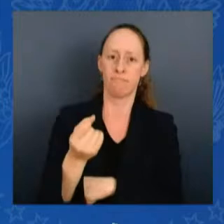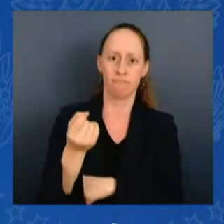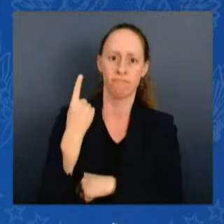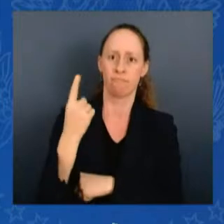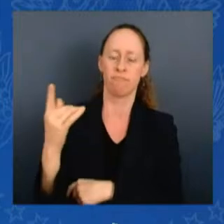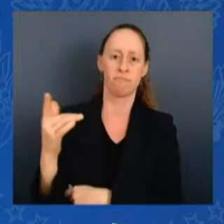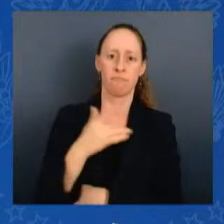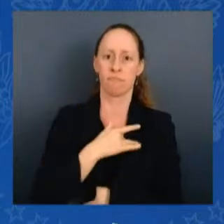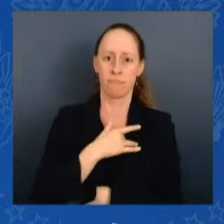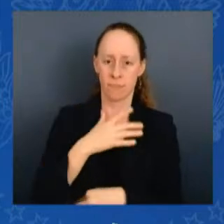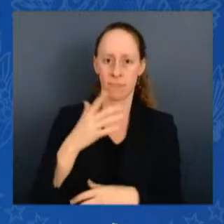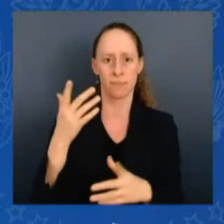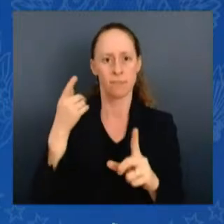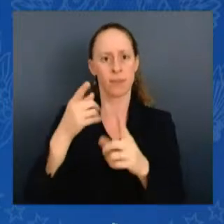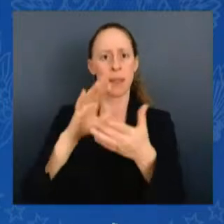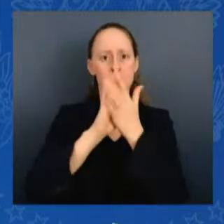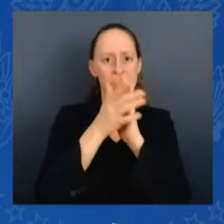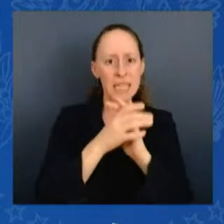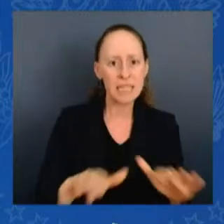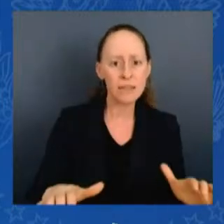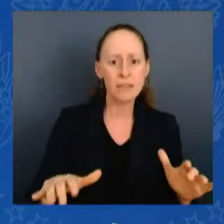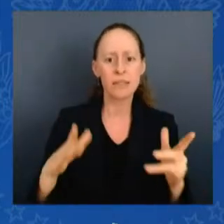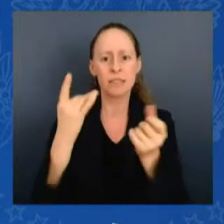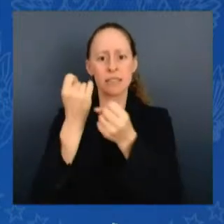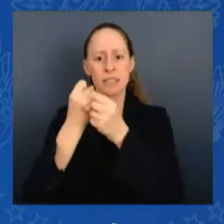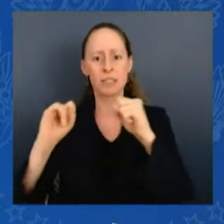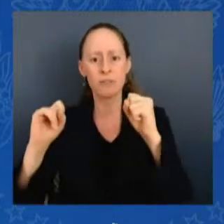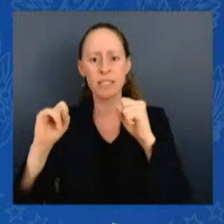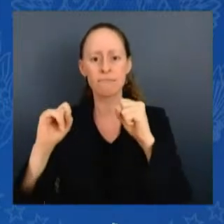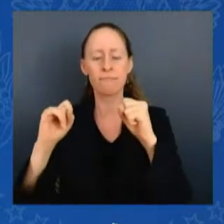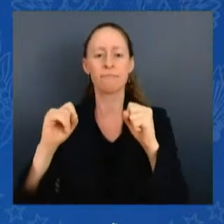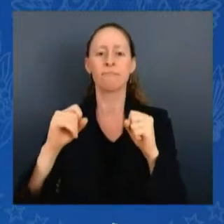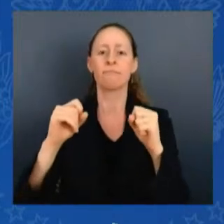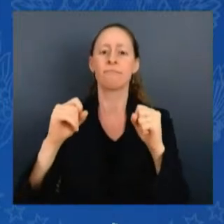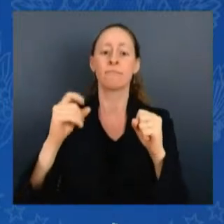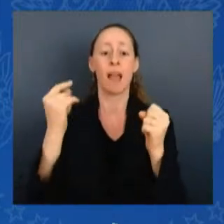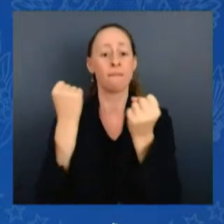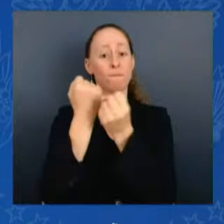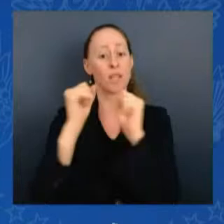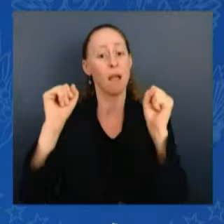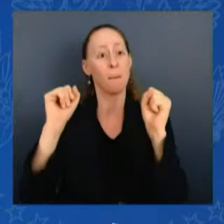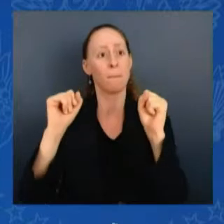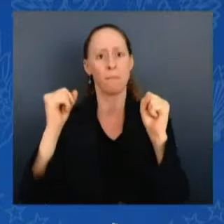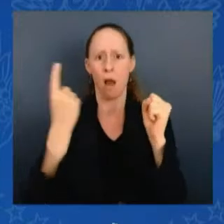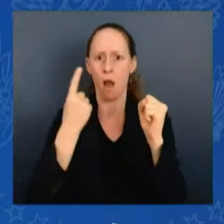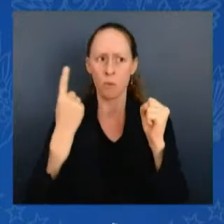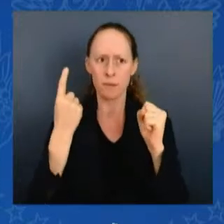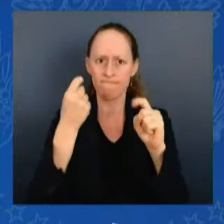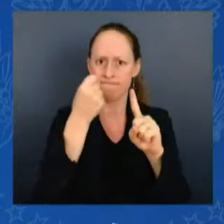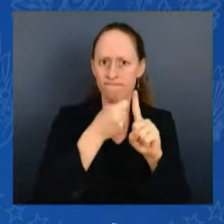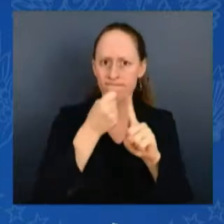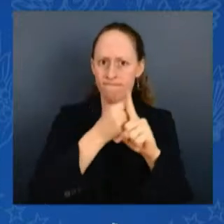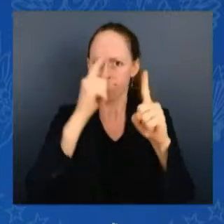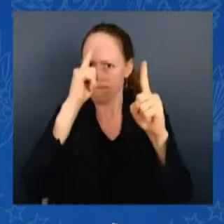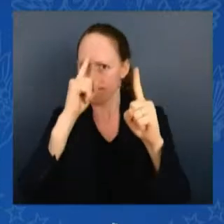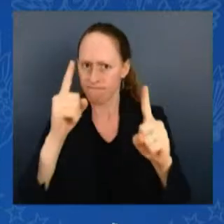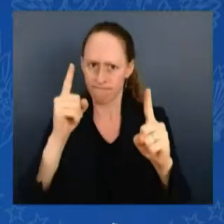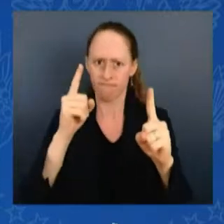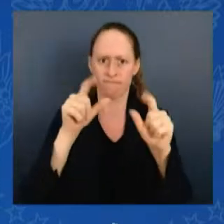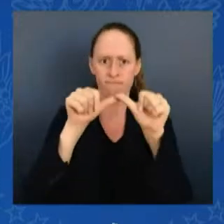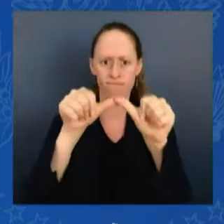freedom has been safeguarded. That makes NATO the most successful alliance in history.